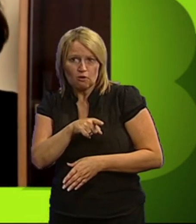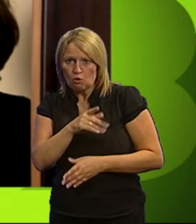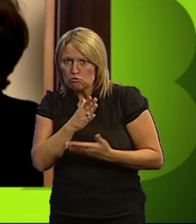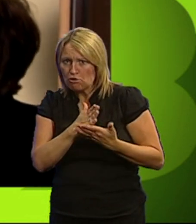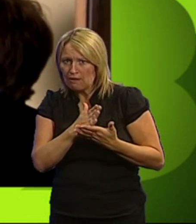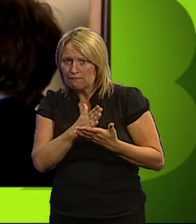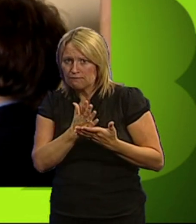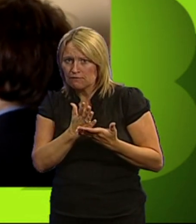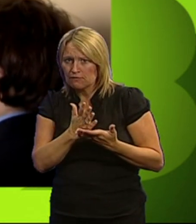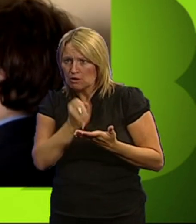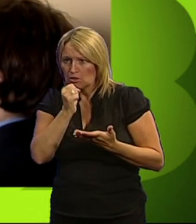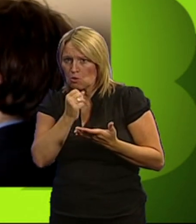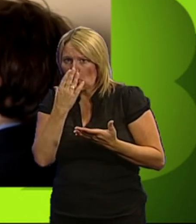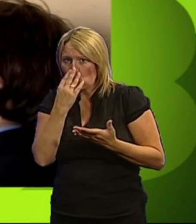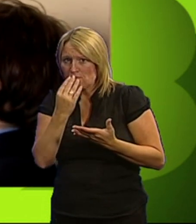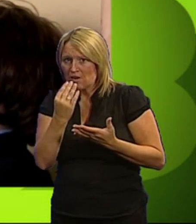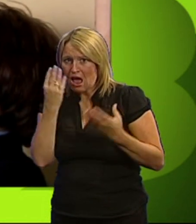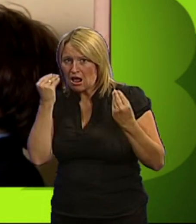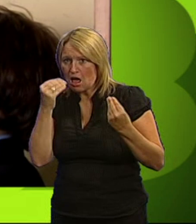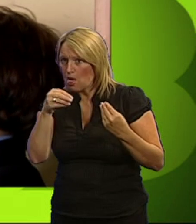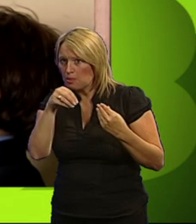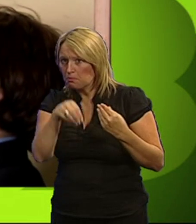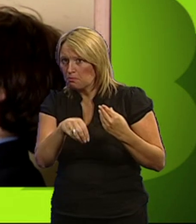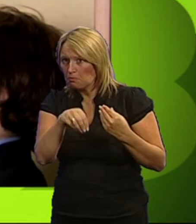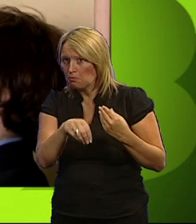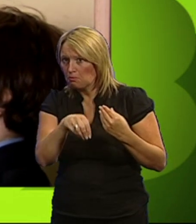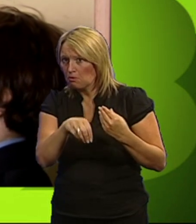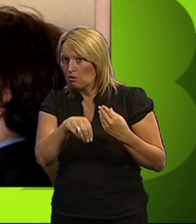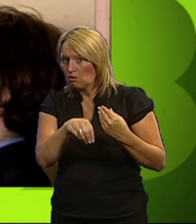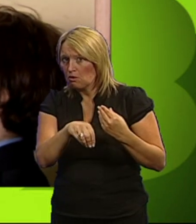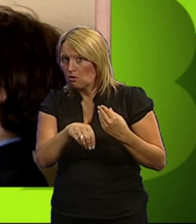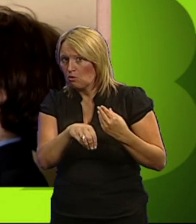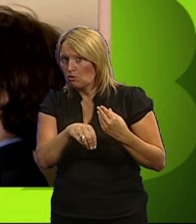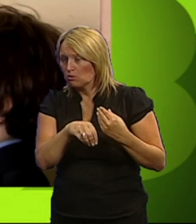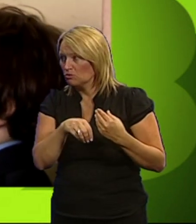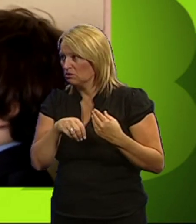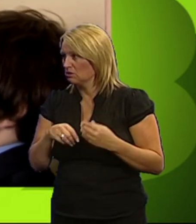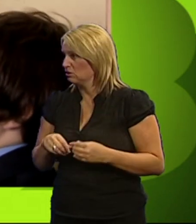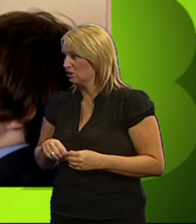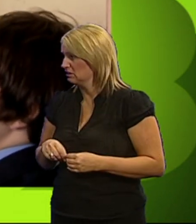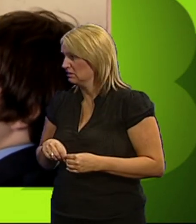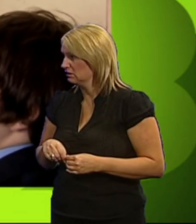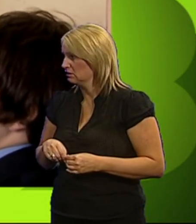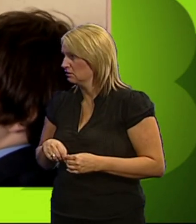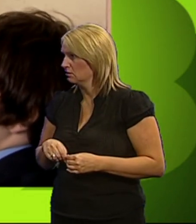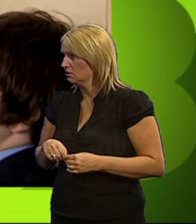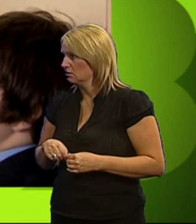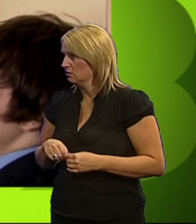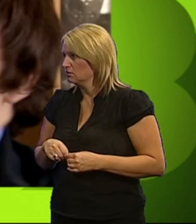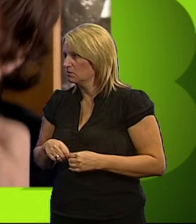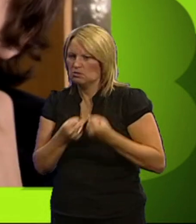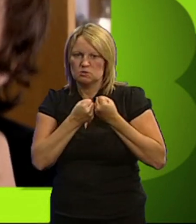did you or did you not find werewolf hair in the plug hole? Not as such.